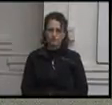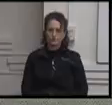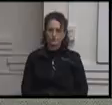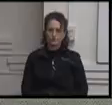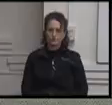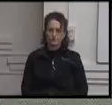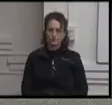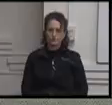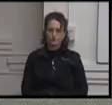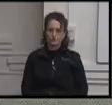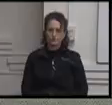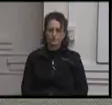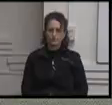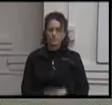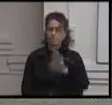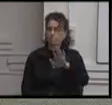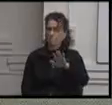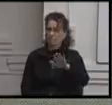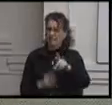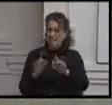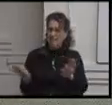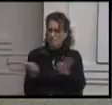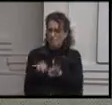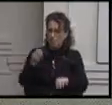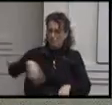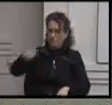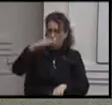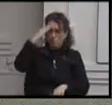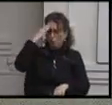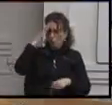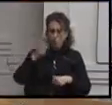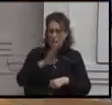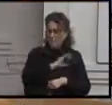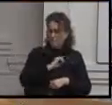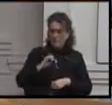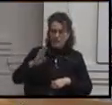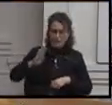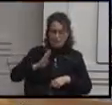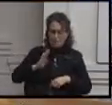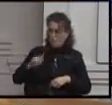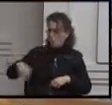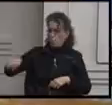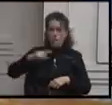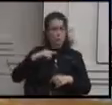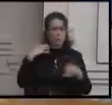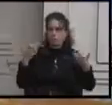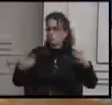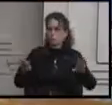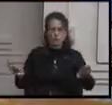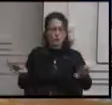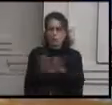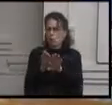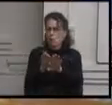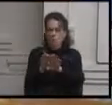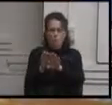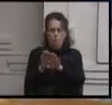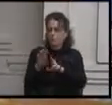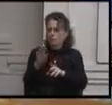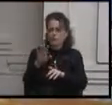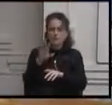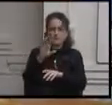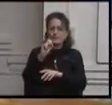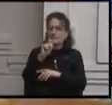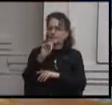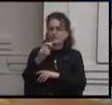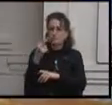time closing the West Brattleboro Fire Station. So although the presentation has been